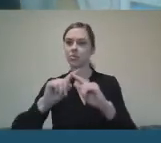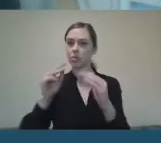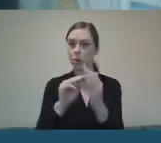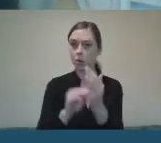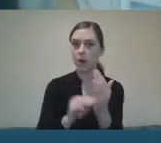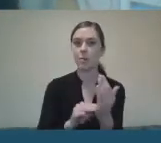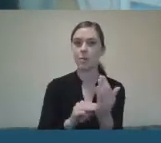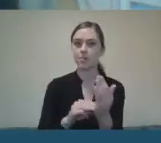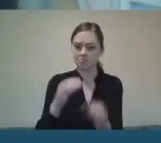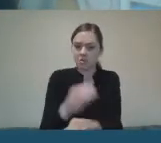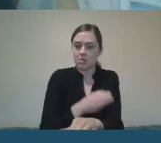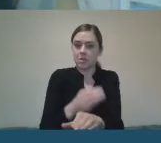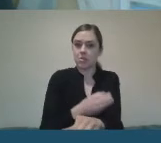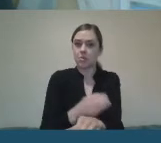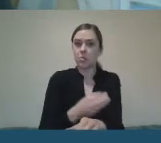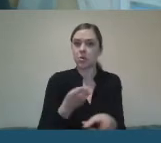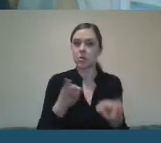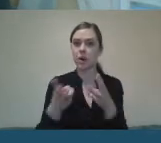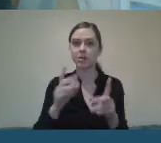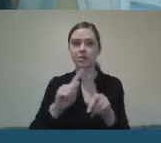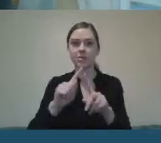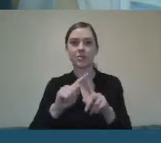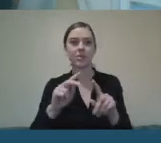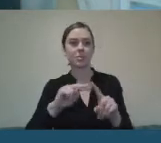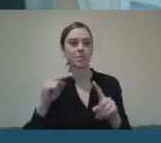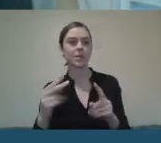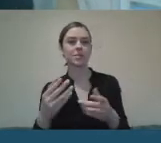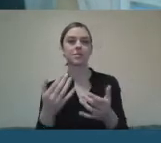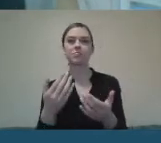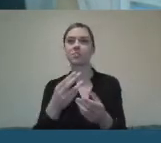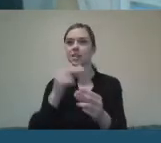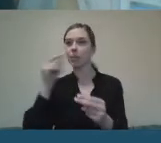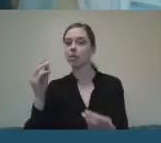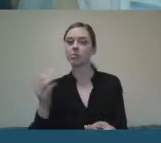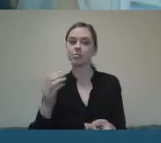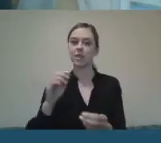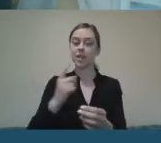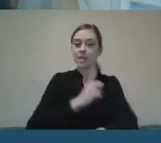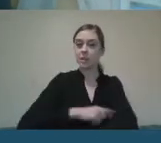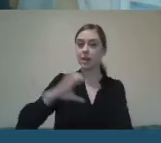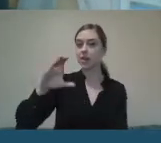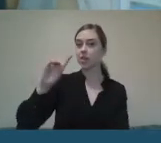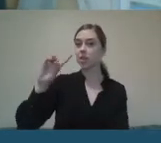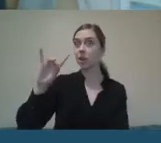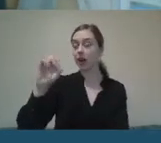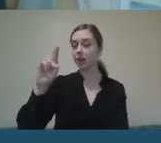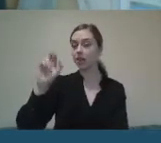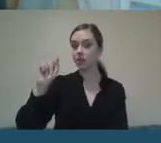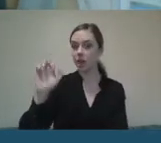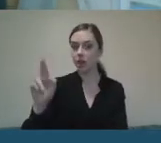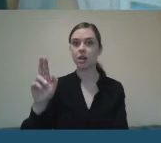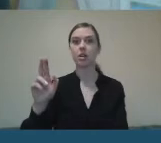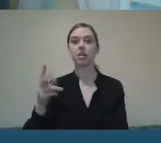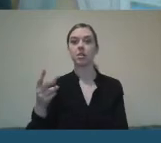to do work, on aspects of things like promoting the Disability Charter that was developed in partnership with